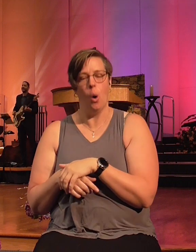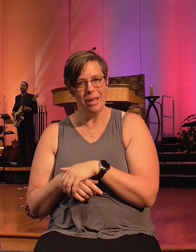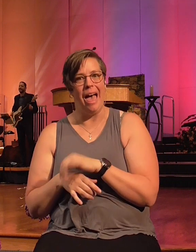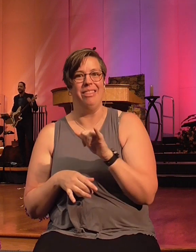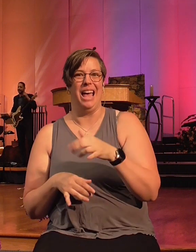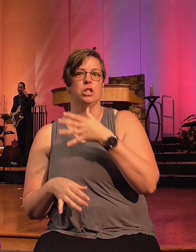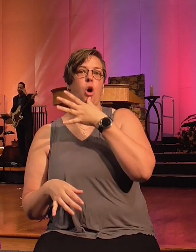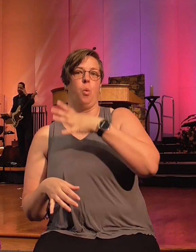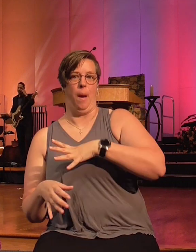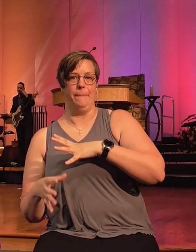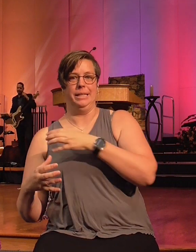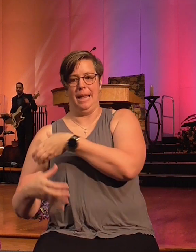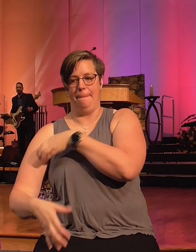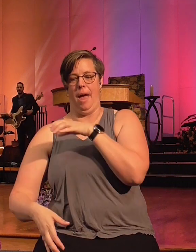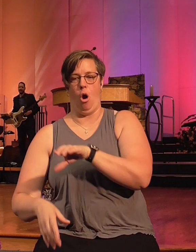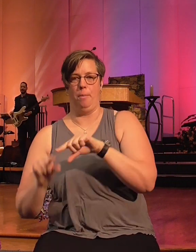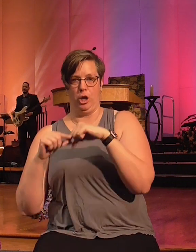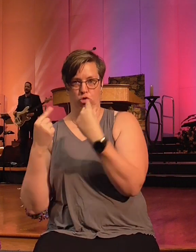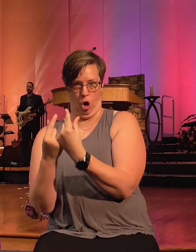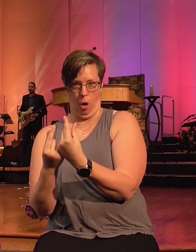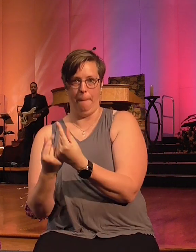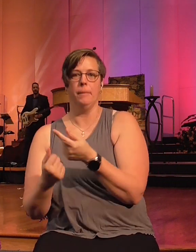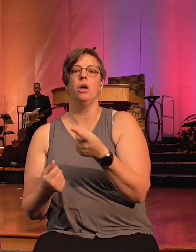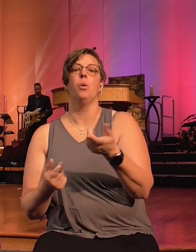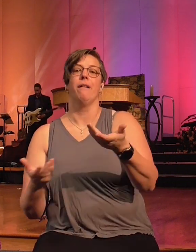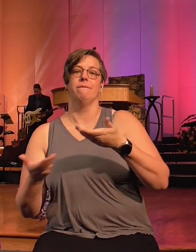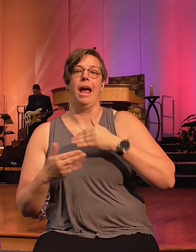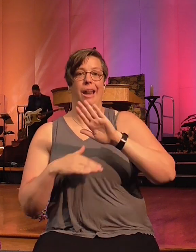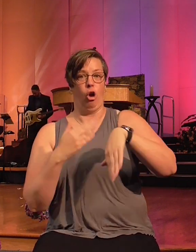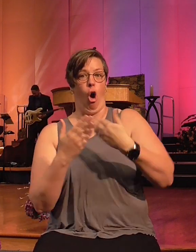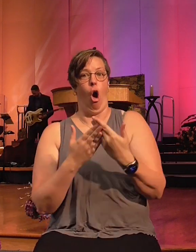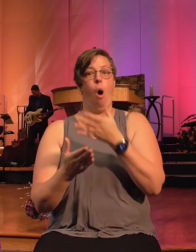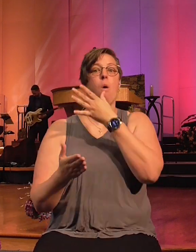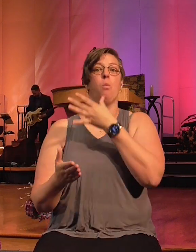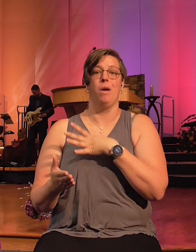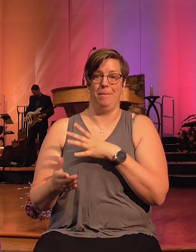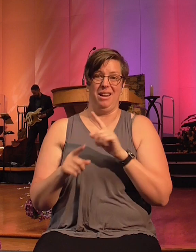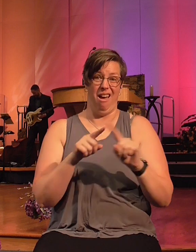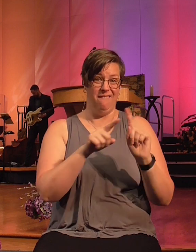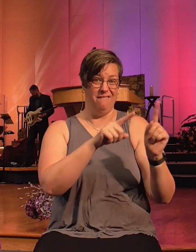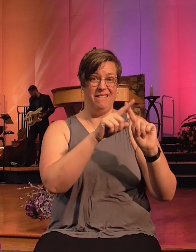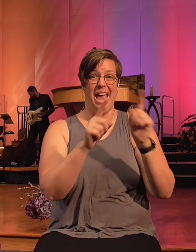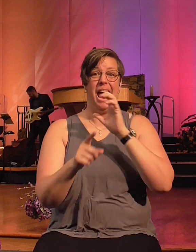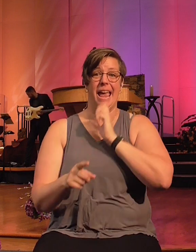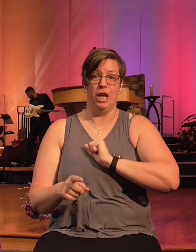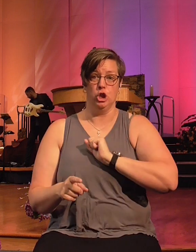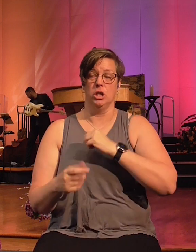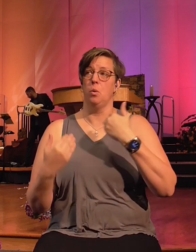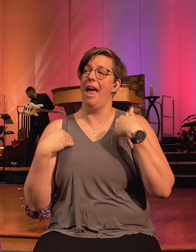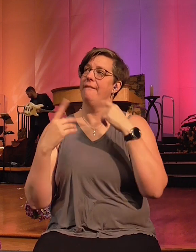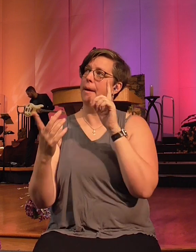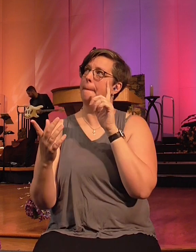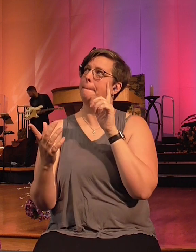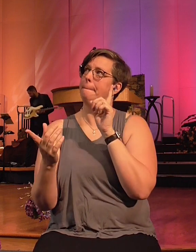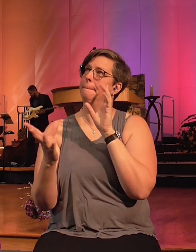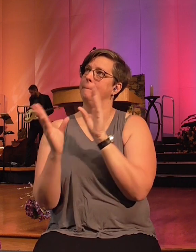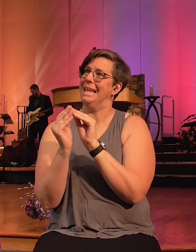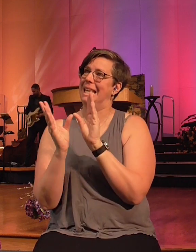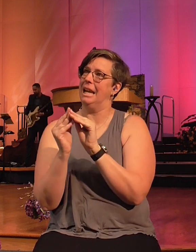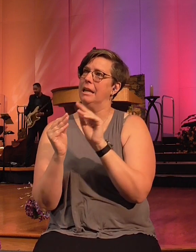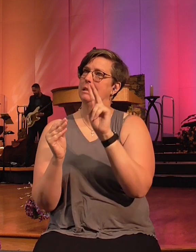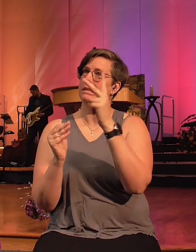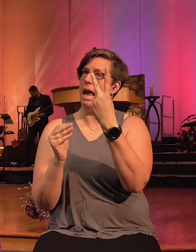our women's empowerment group, and we're inviting all women of all ages to join us. We have a meeting the second Tuesday of the